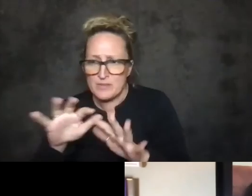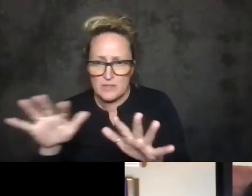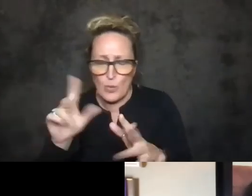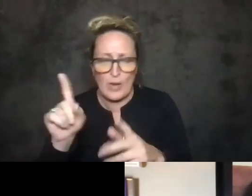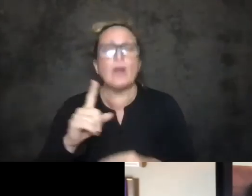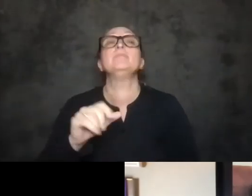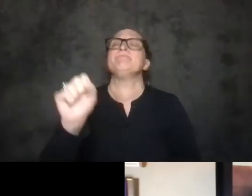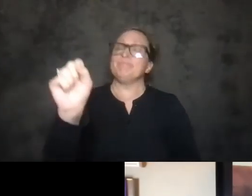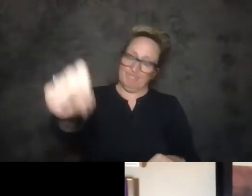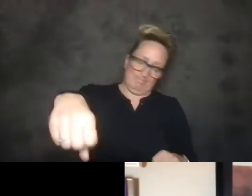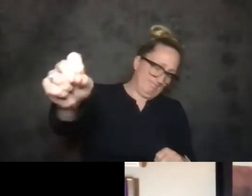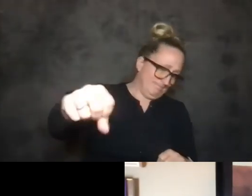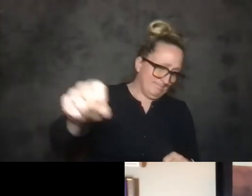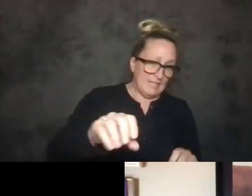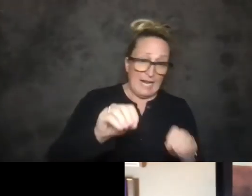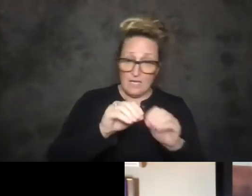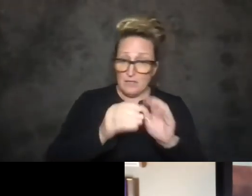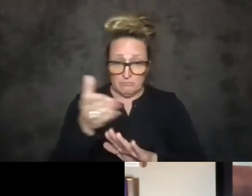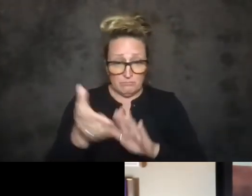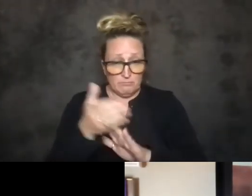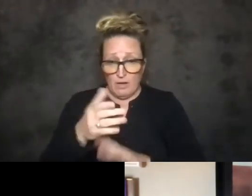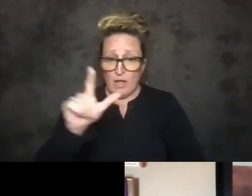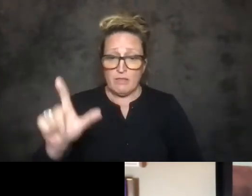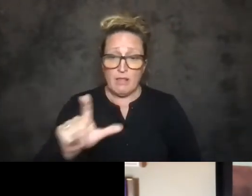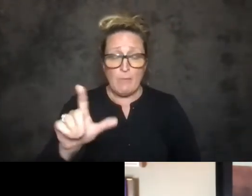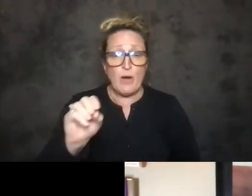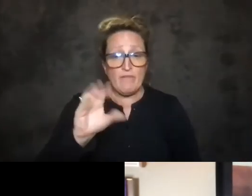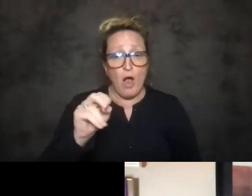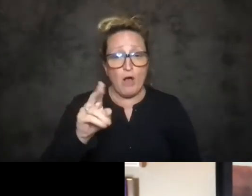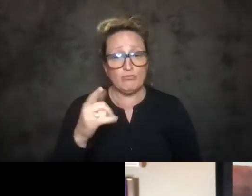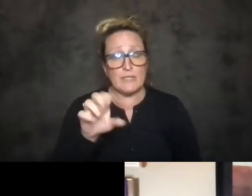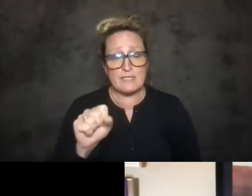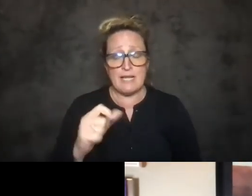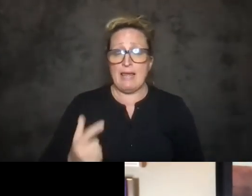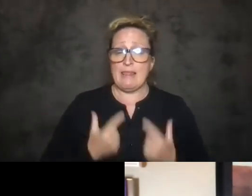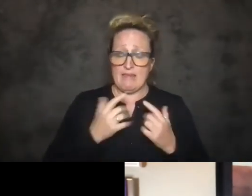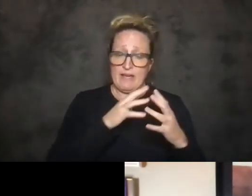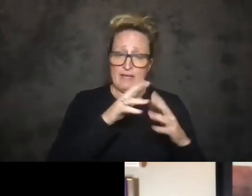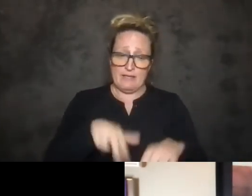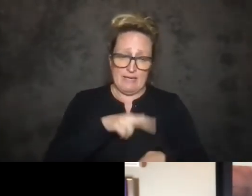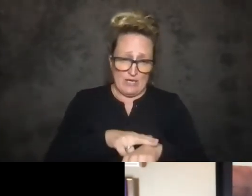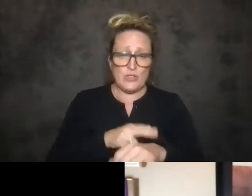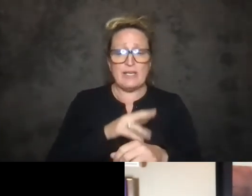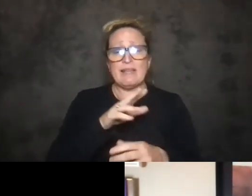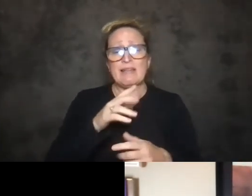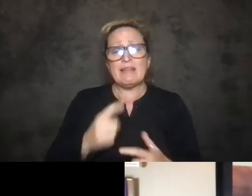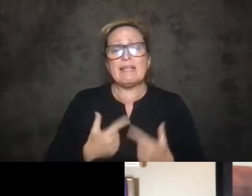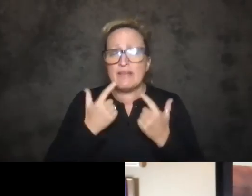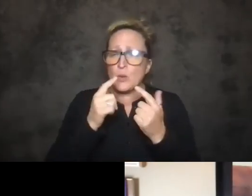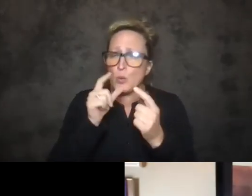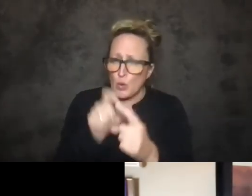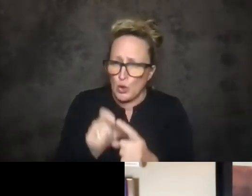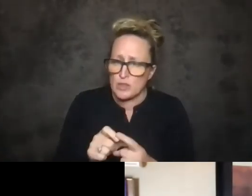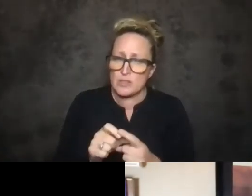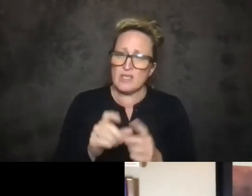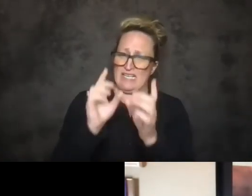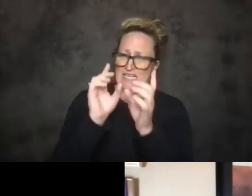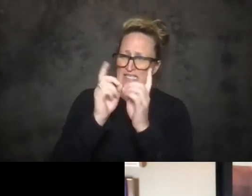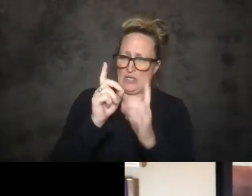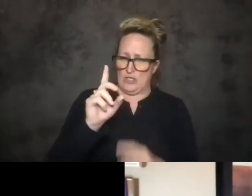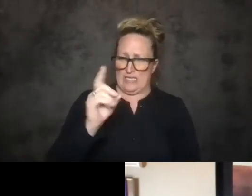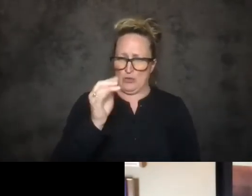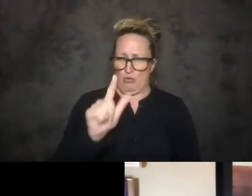out. It's running now on the Library of Congress site, Living Nations, Living Words. And it's a digital mapping.